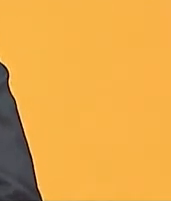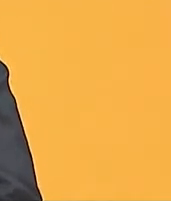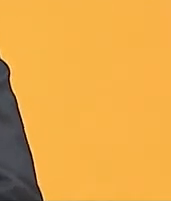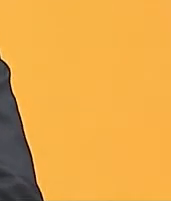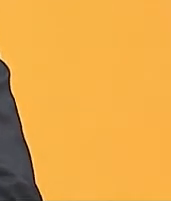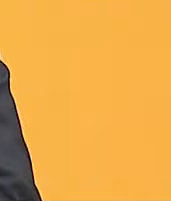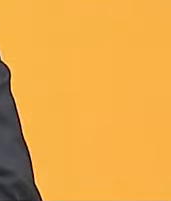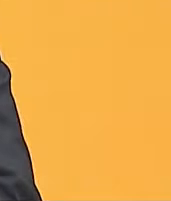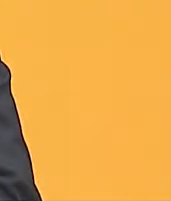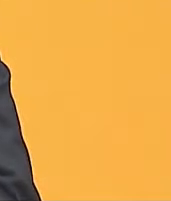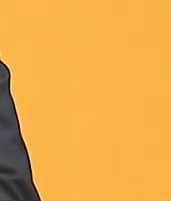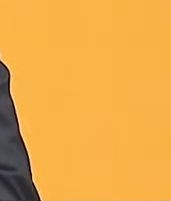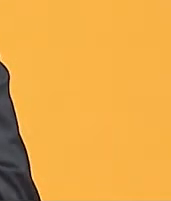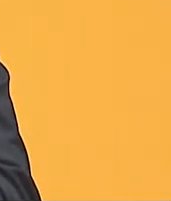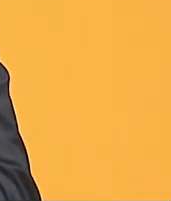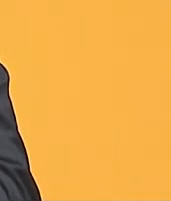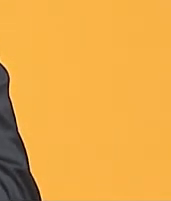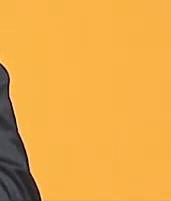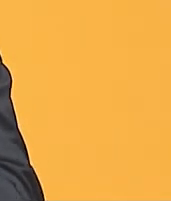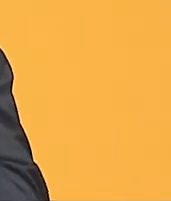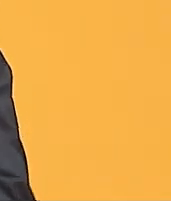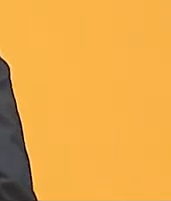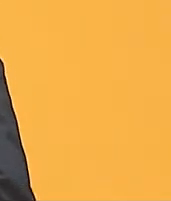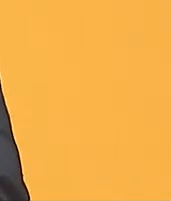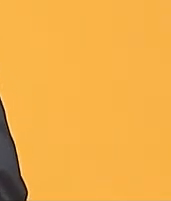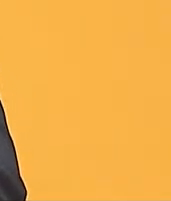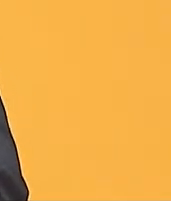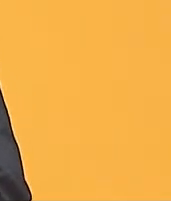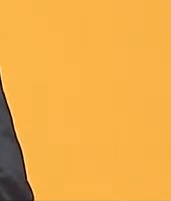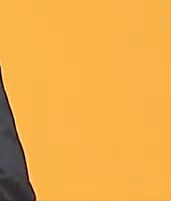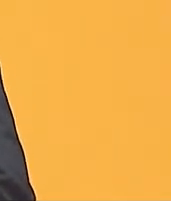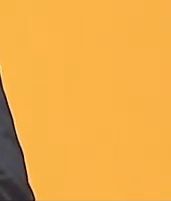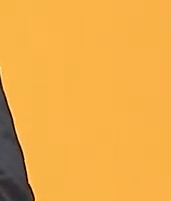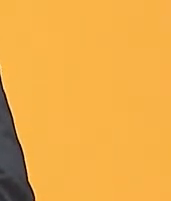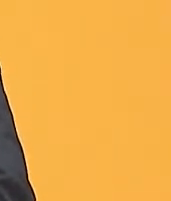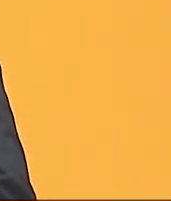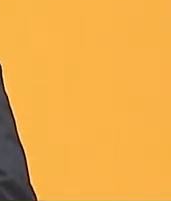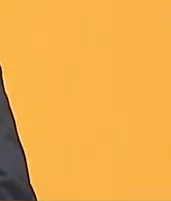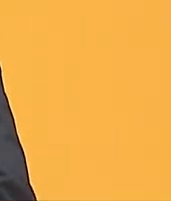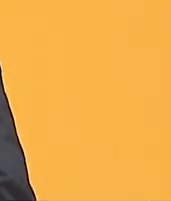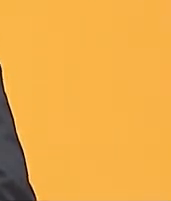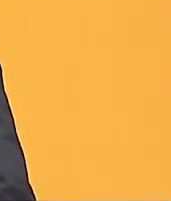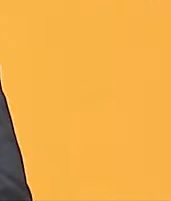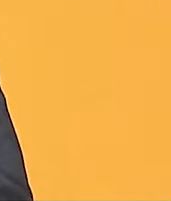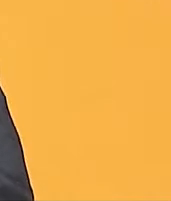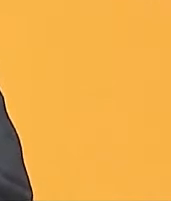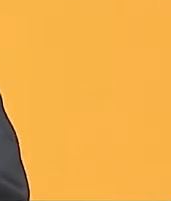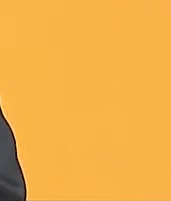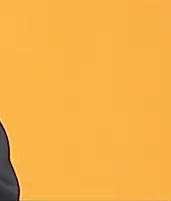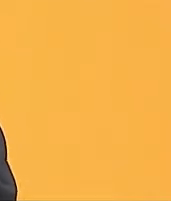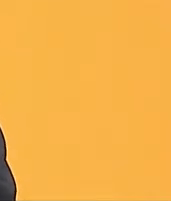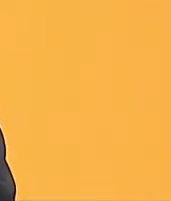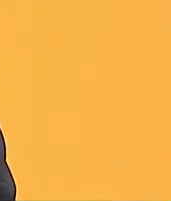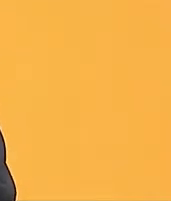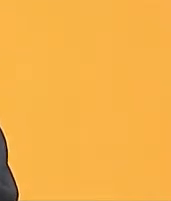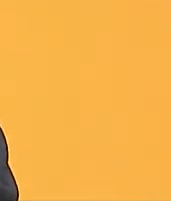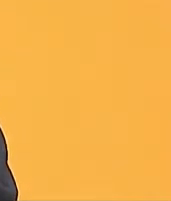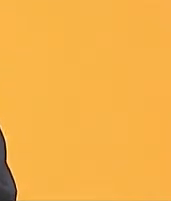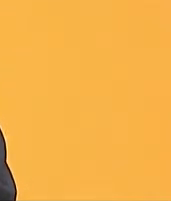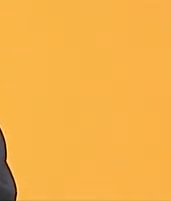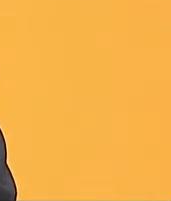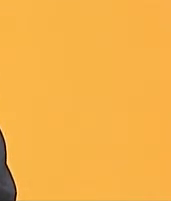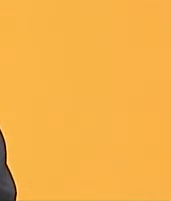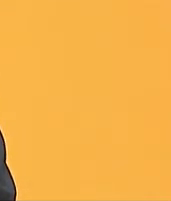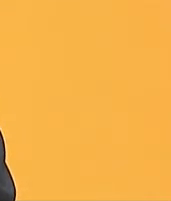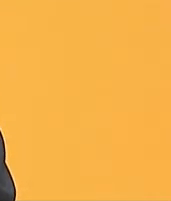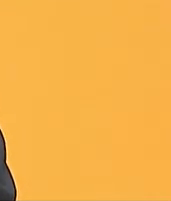looked at, and there must be a consensus with the CEOs also. Part of the highlights which